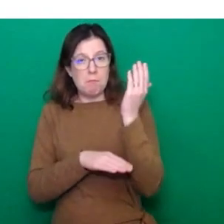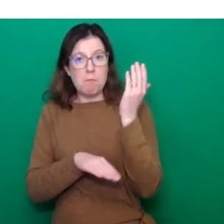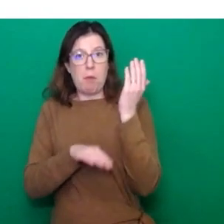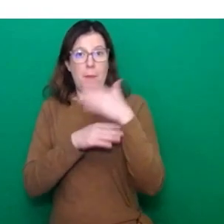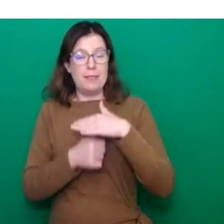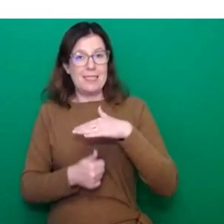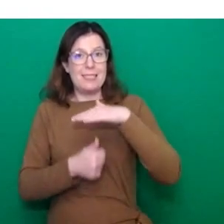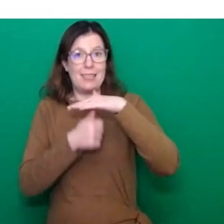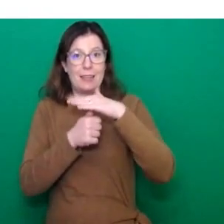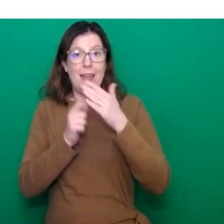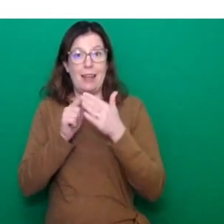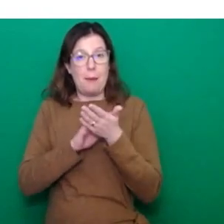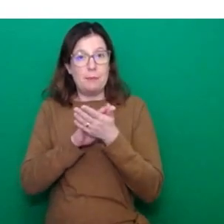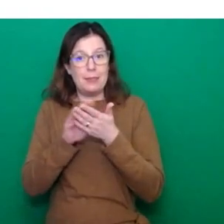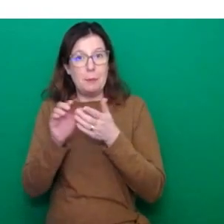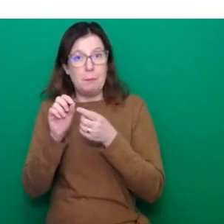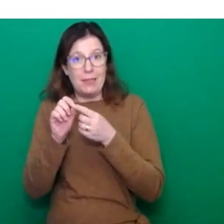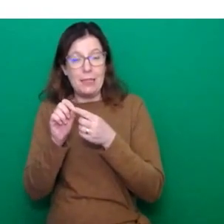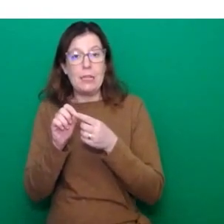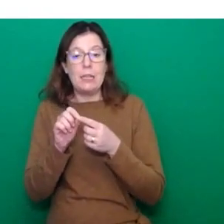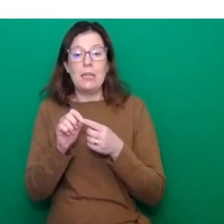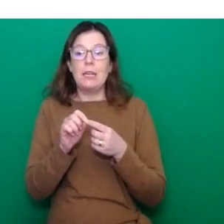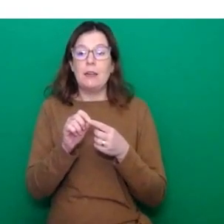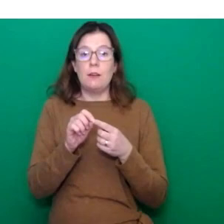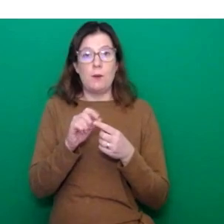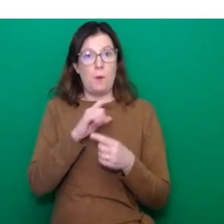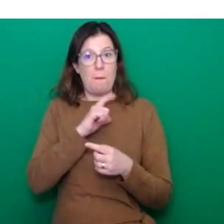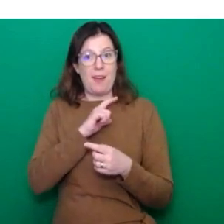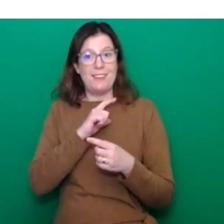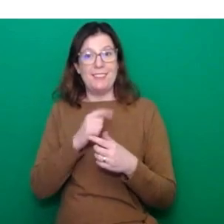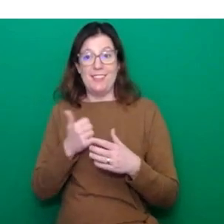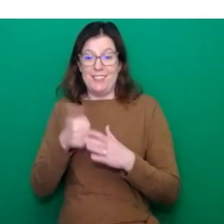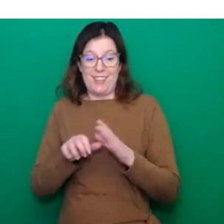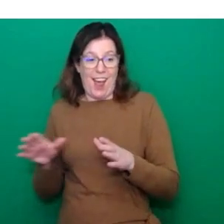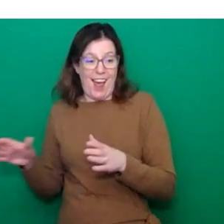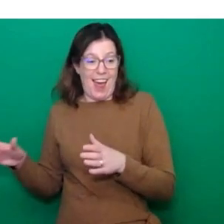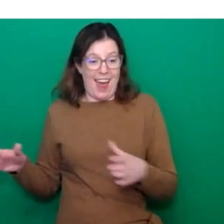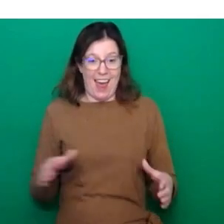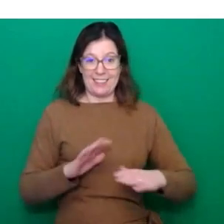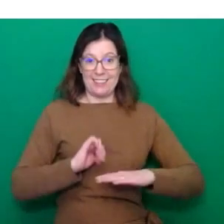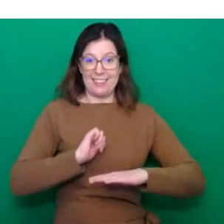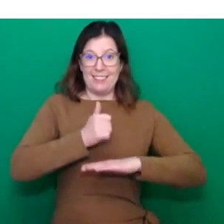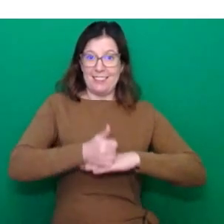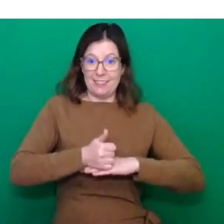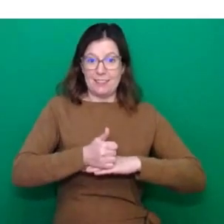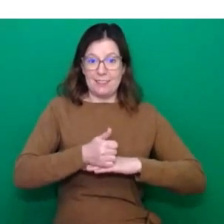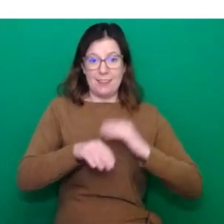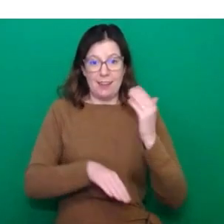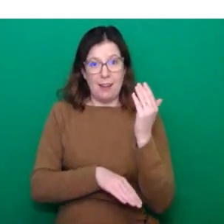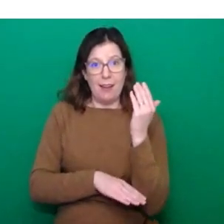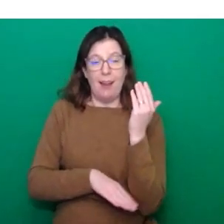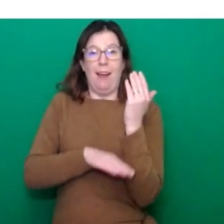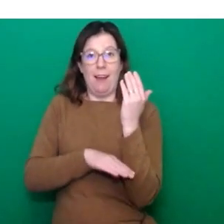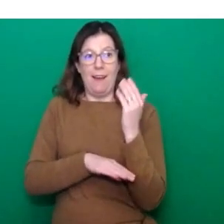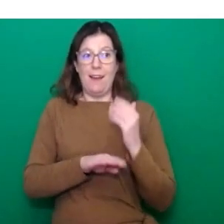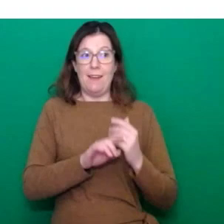senior EMHP, and that's kind of part of the evolution of this role, following the path set down by PWPs. I don't know if that's something